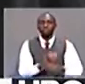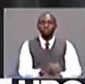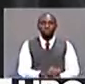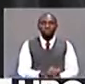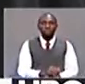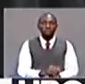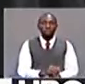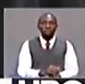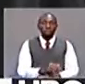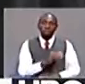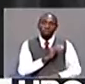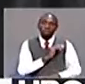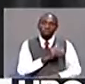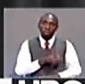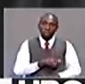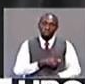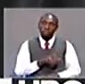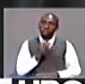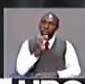late Archbishop